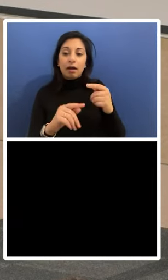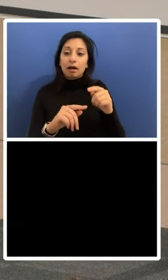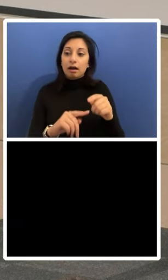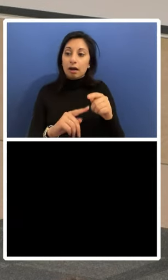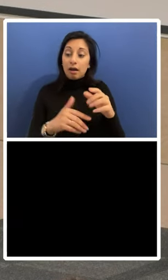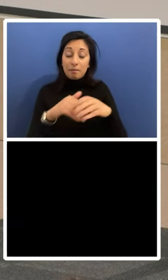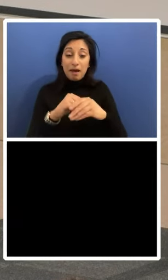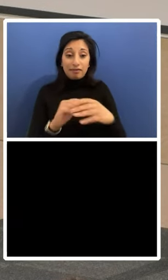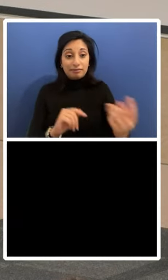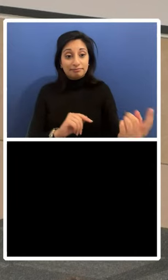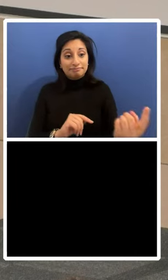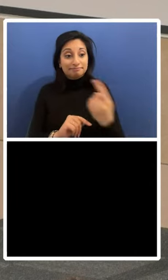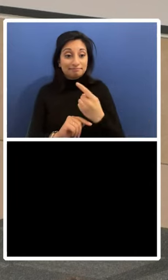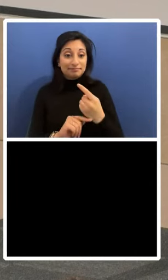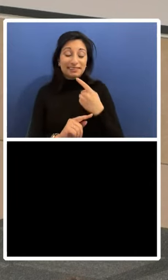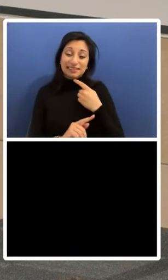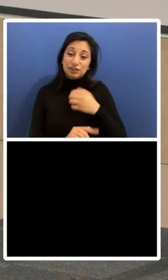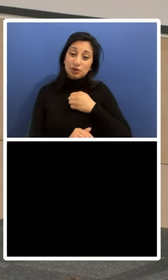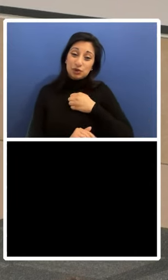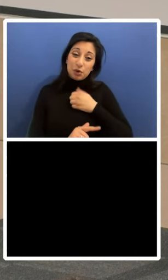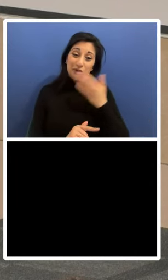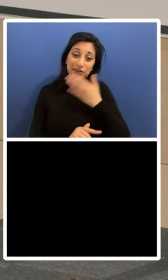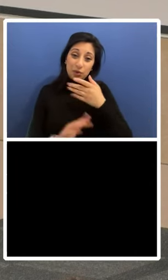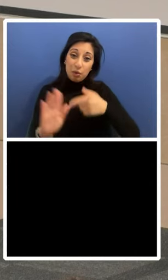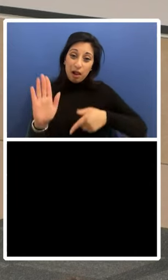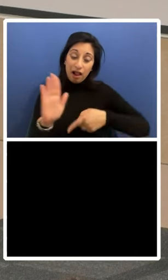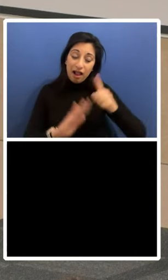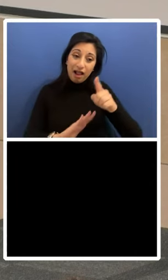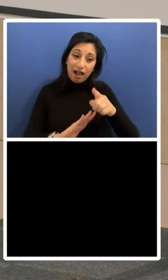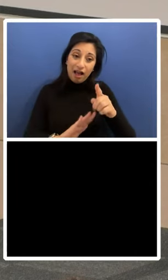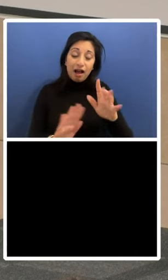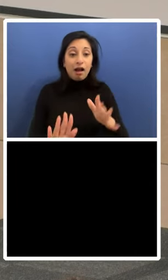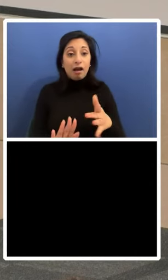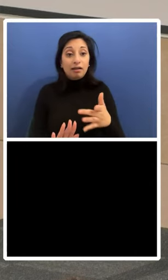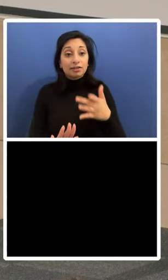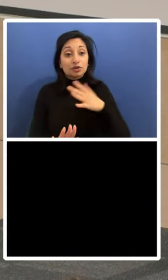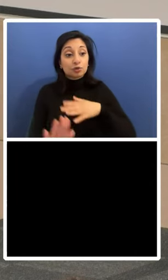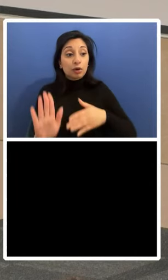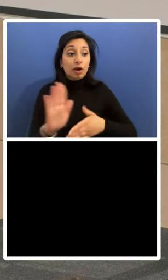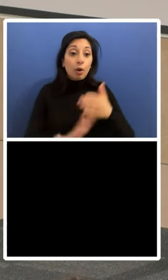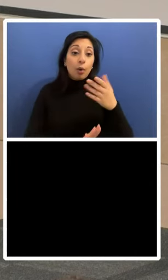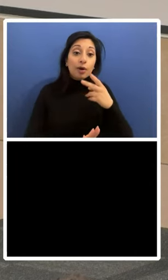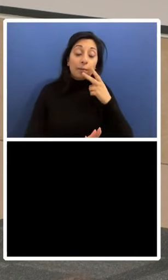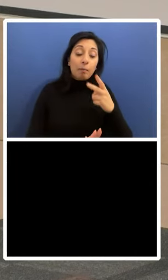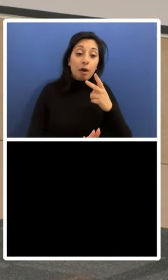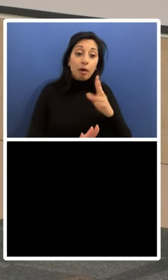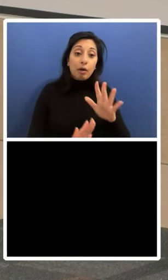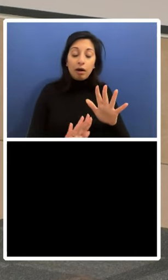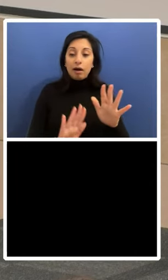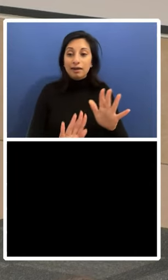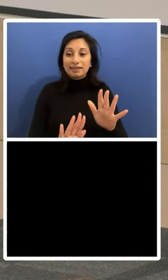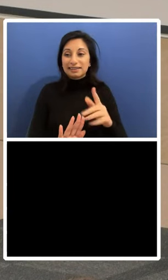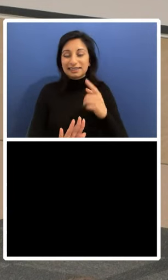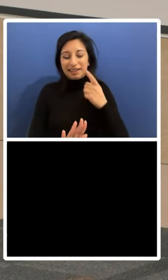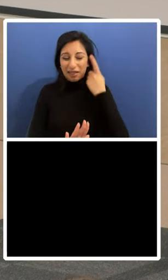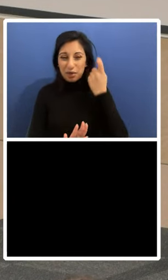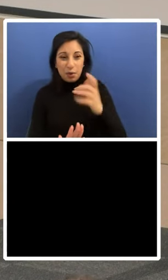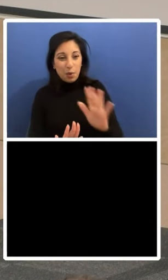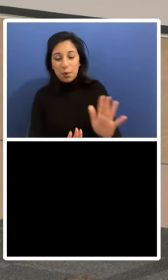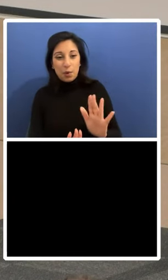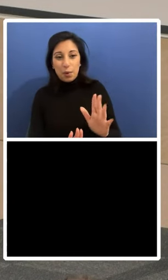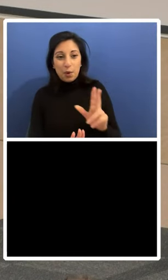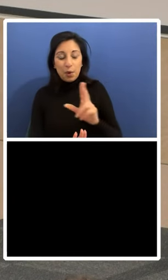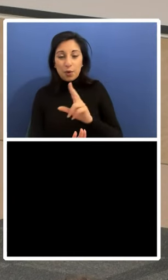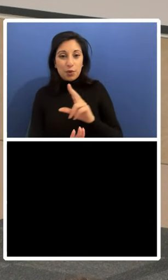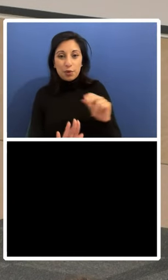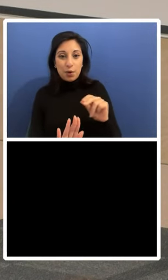And that was like... that's your moment. And I said no, and I just was there. I didn't have a desk. I was lying on the floor of my front room with a little